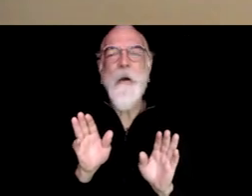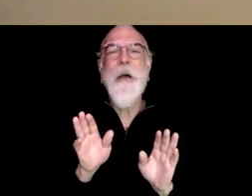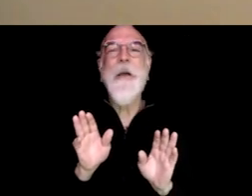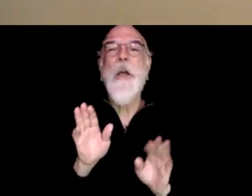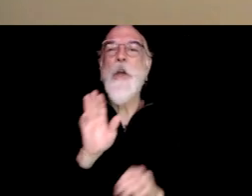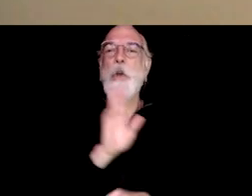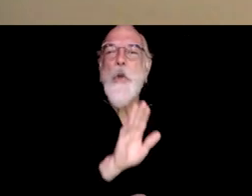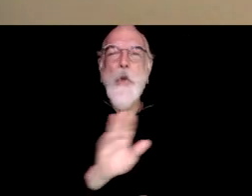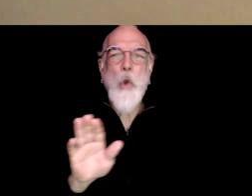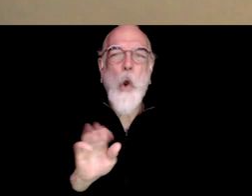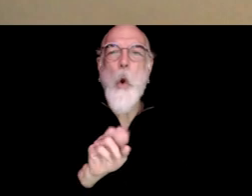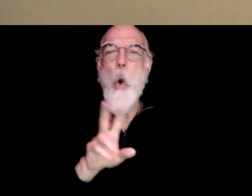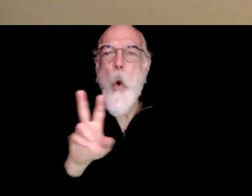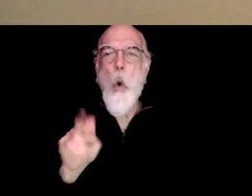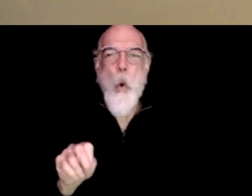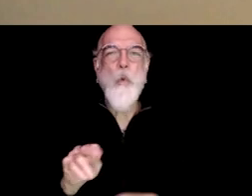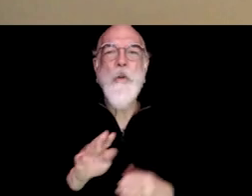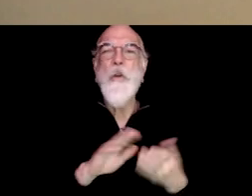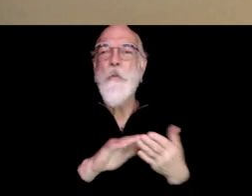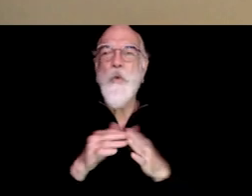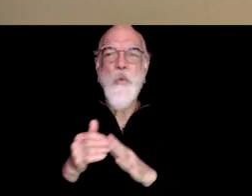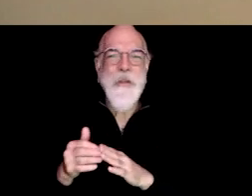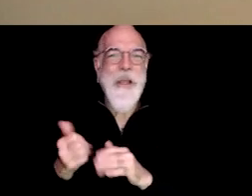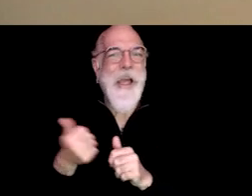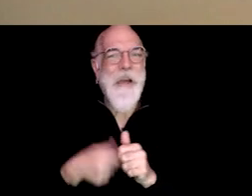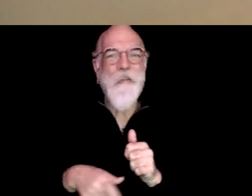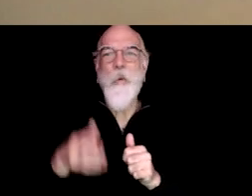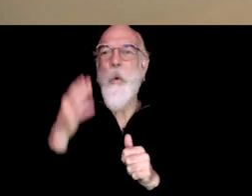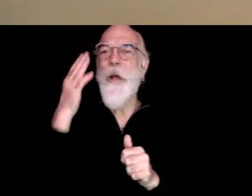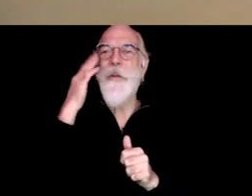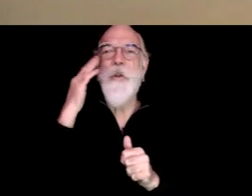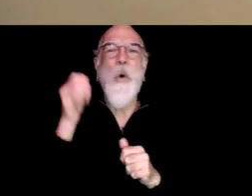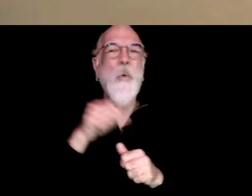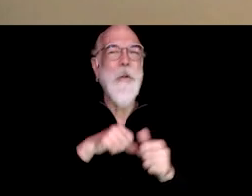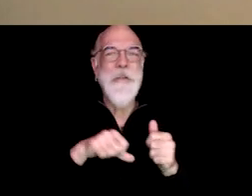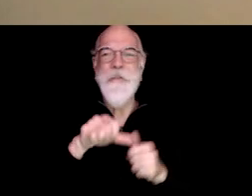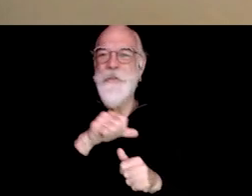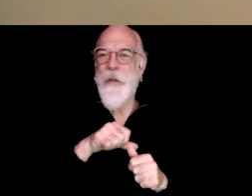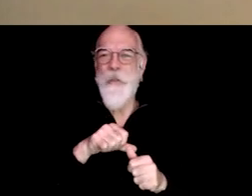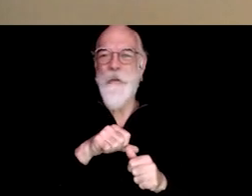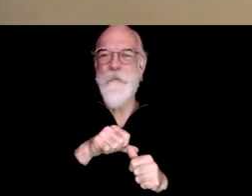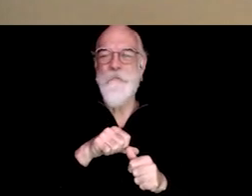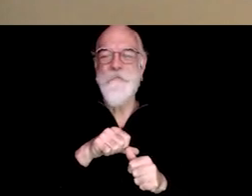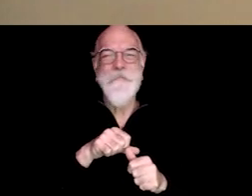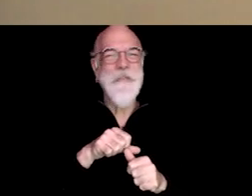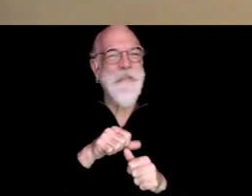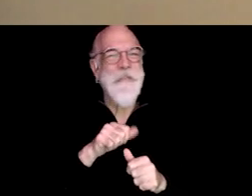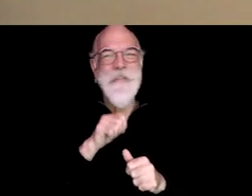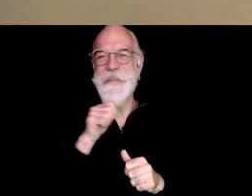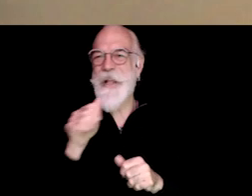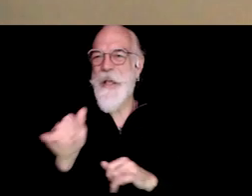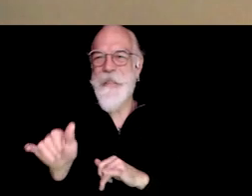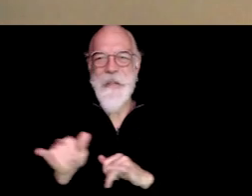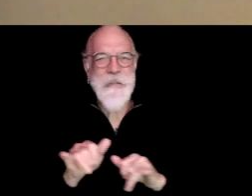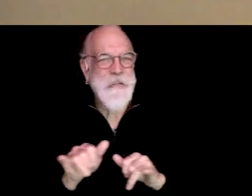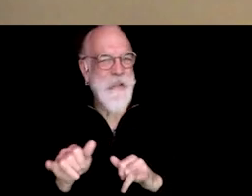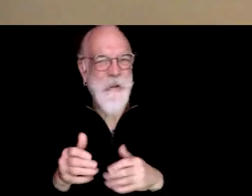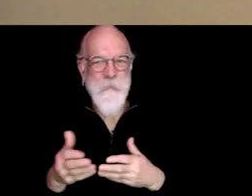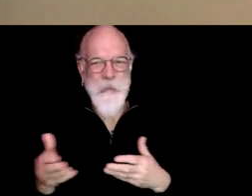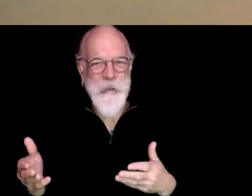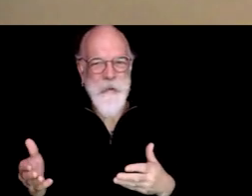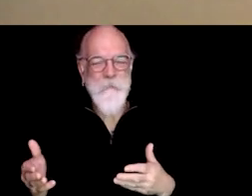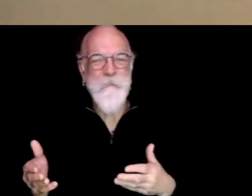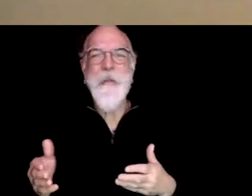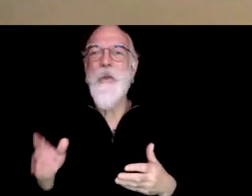community, everyone knows everyone else, and there is no sense of that.